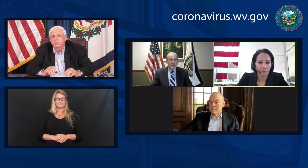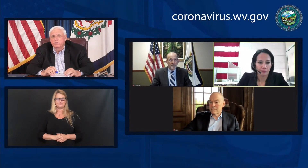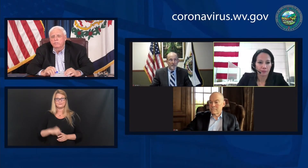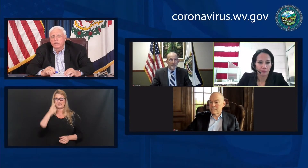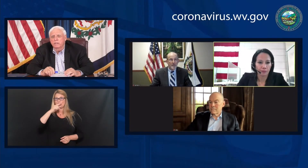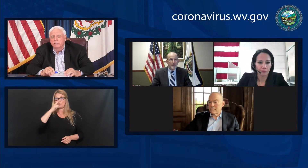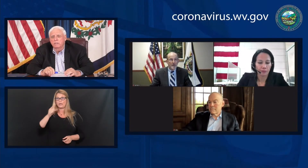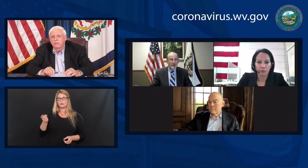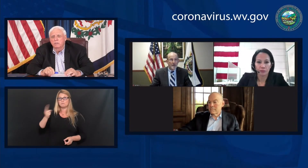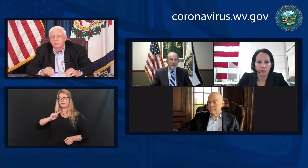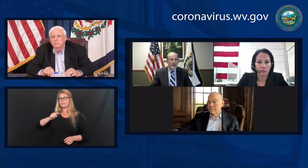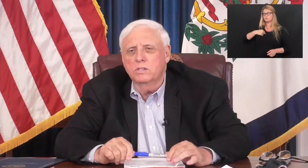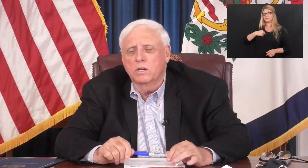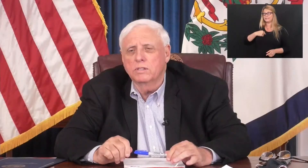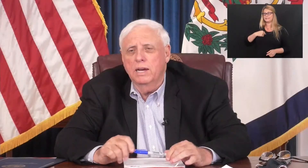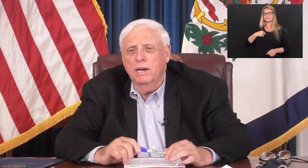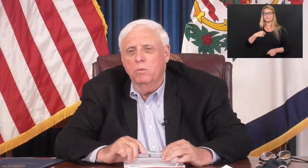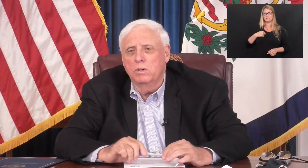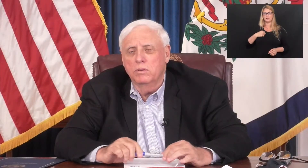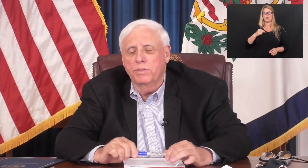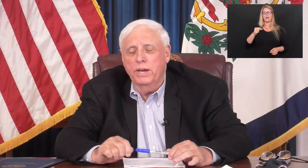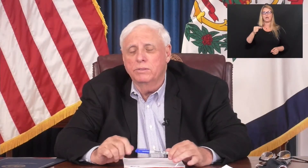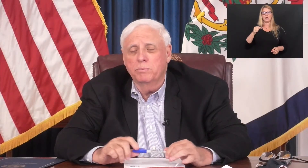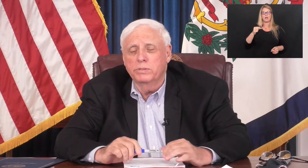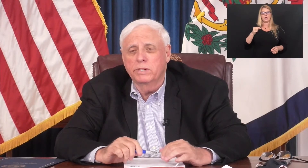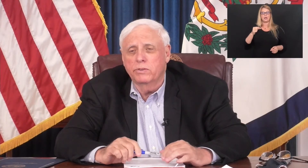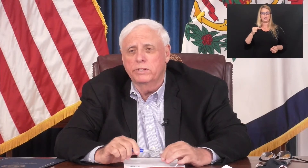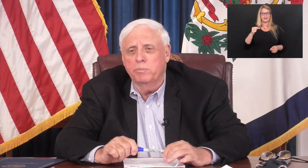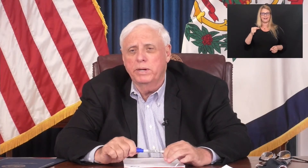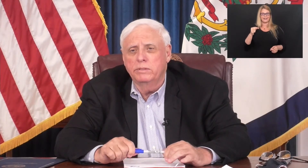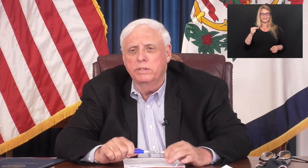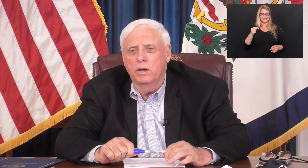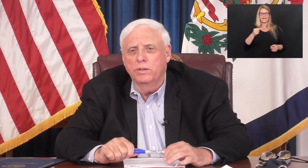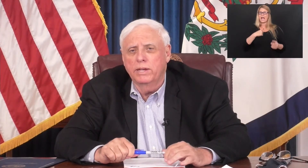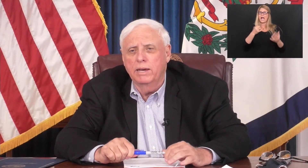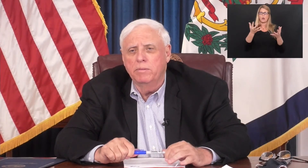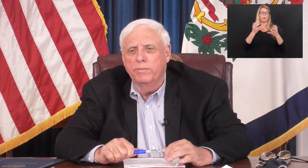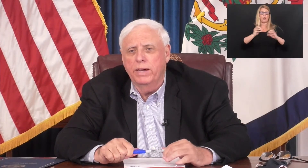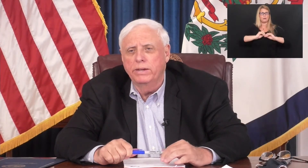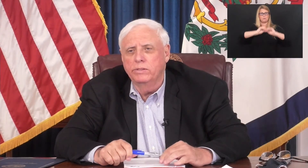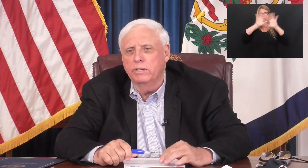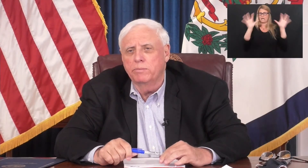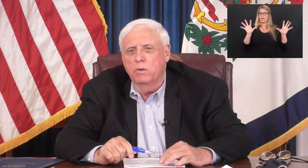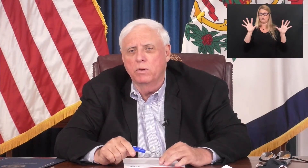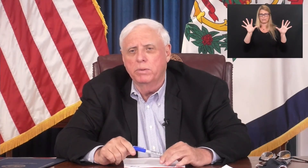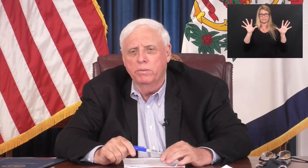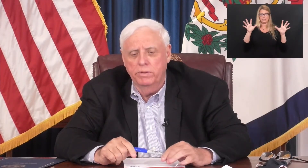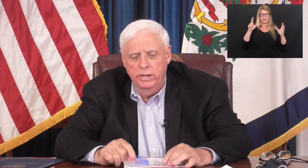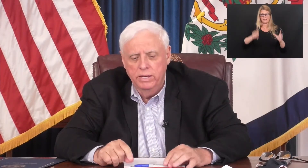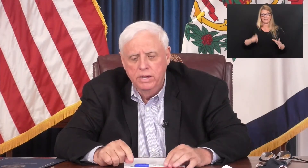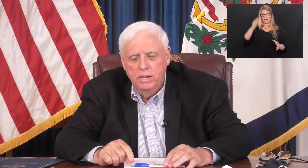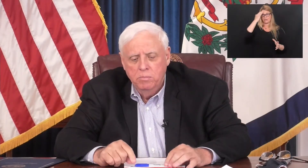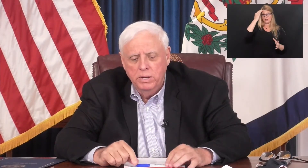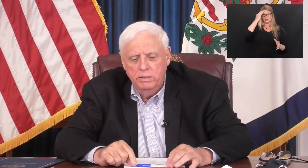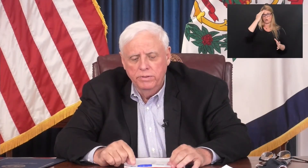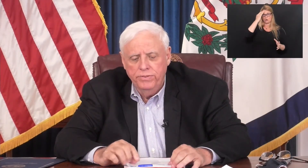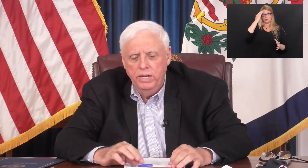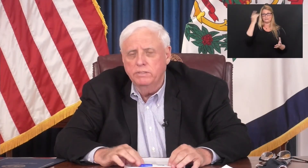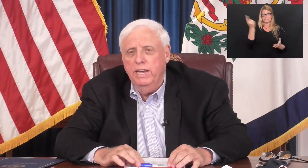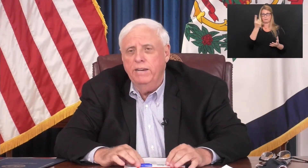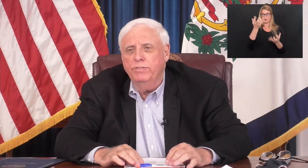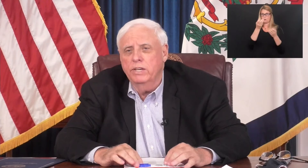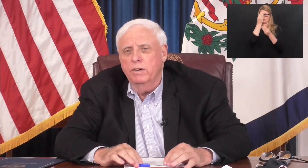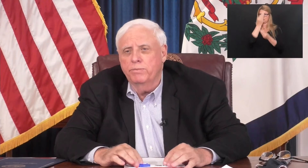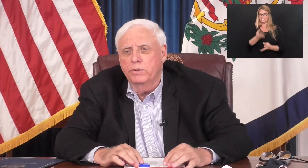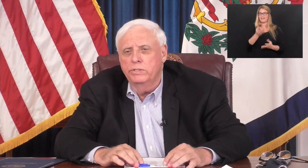Me just a second, because Charles, I want 1,000% transparency all the time, and if I know something, I want to be able to tell you. But the